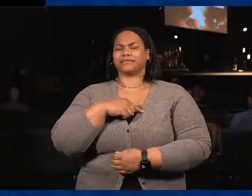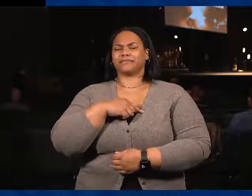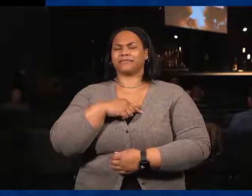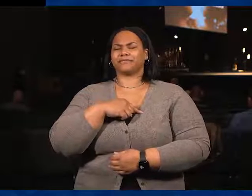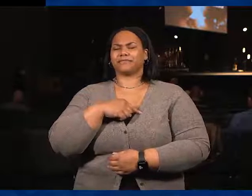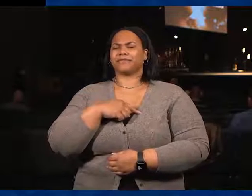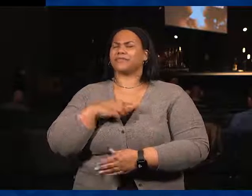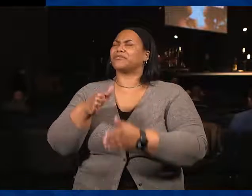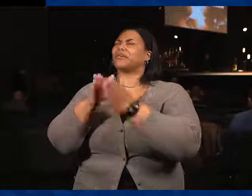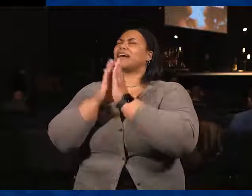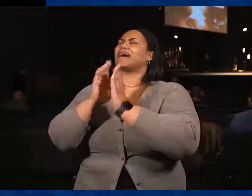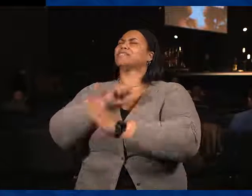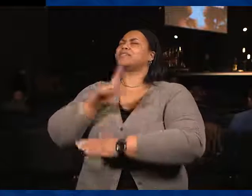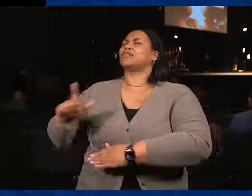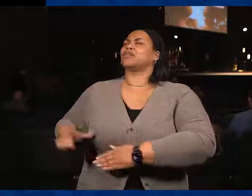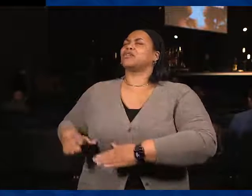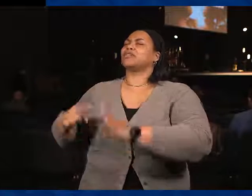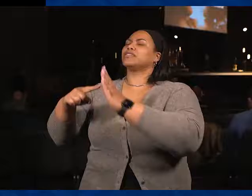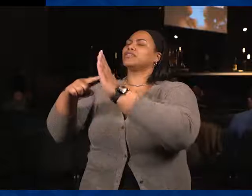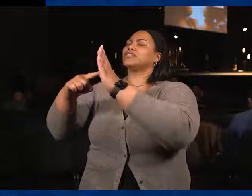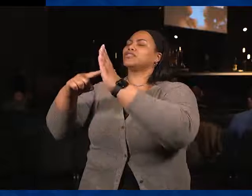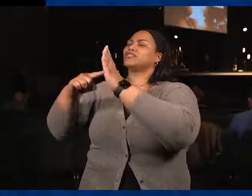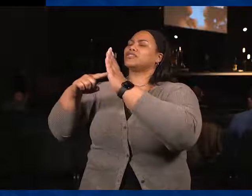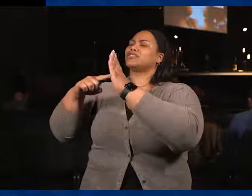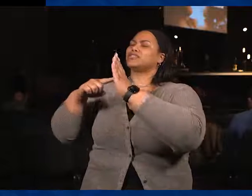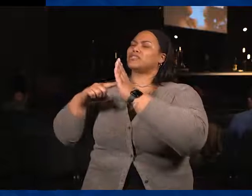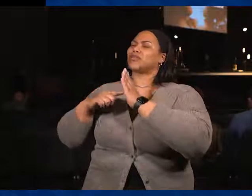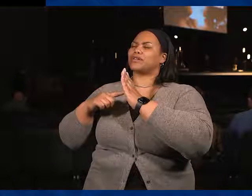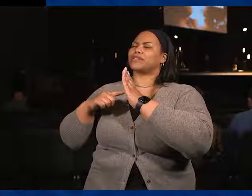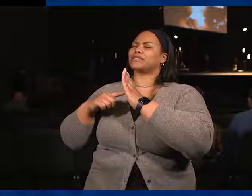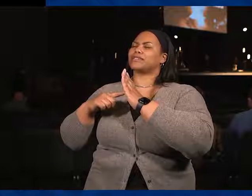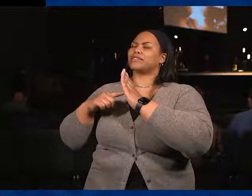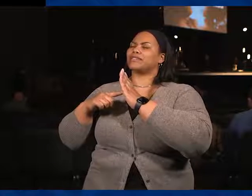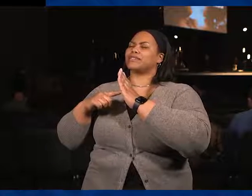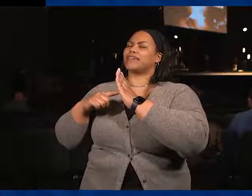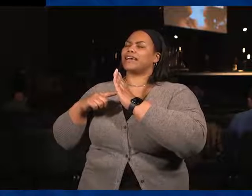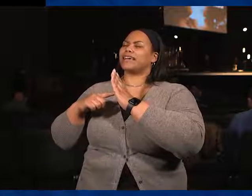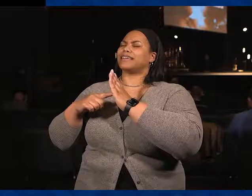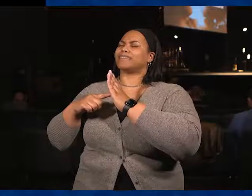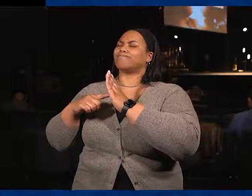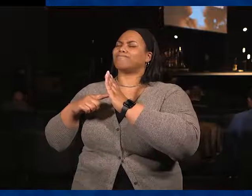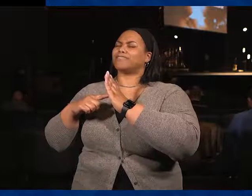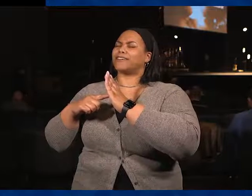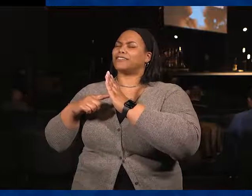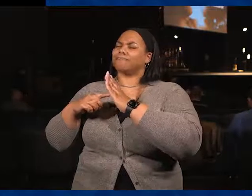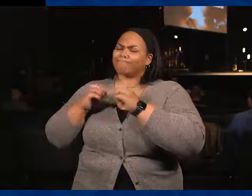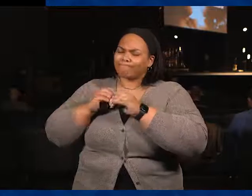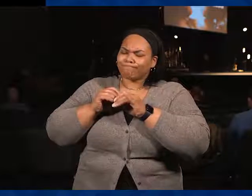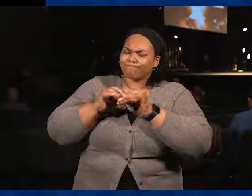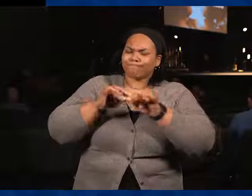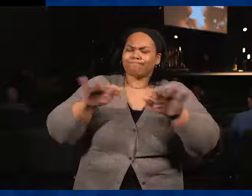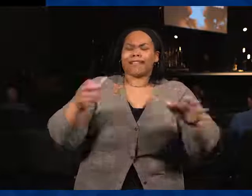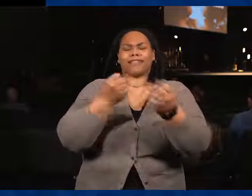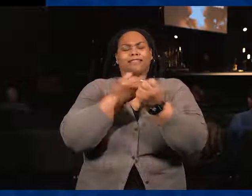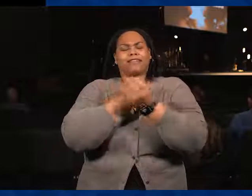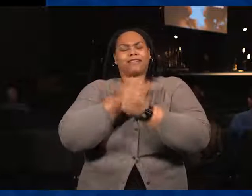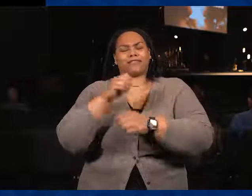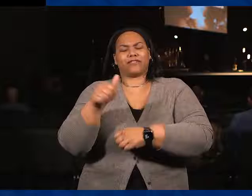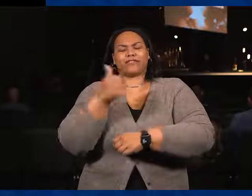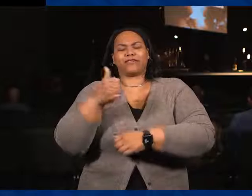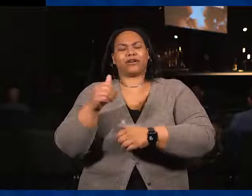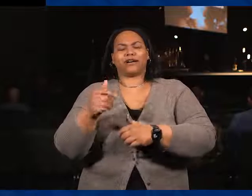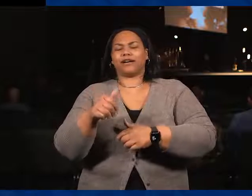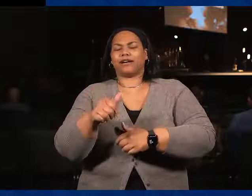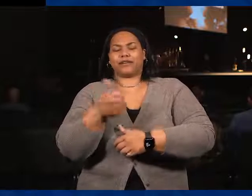And we ask, Lord, that you would show us and pour into us to love each other the way that you love us, to see each other through